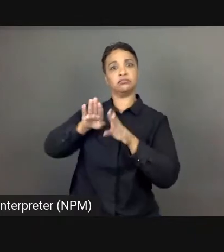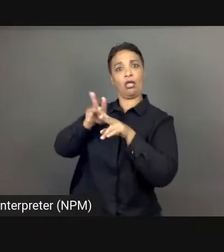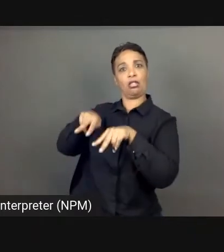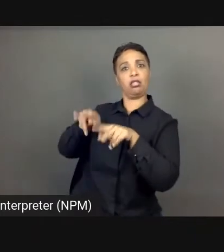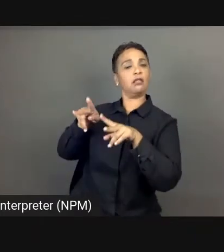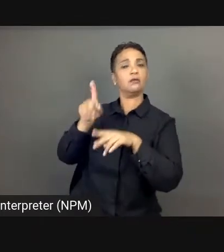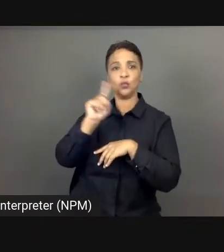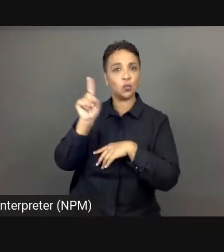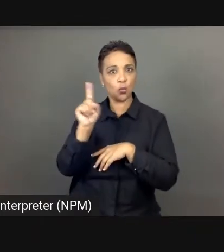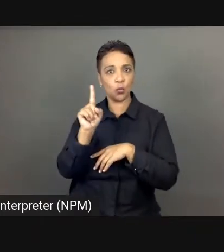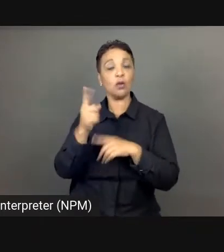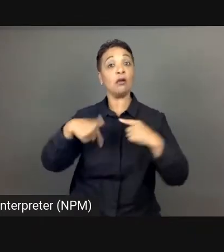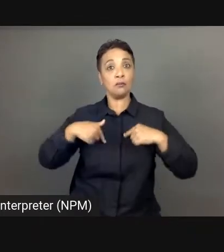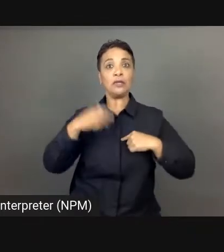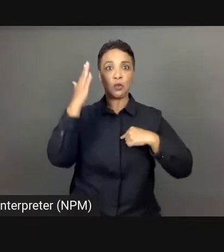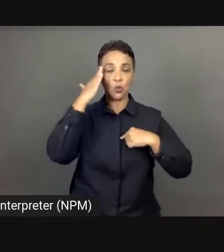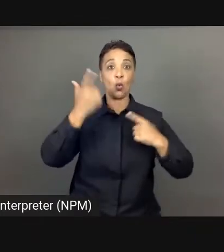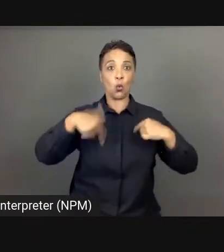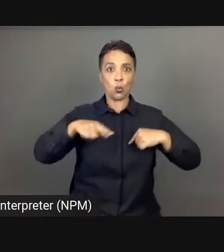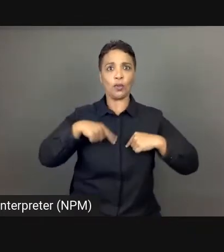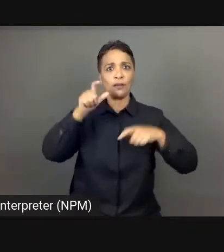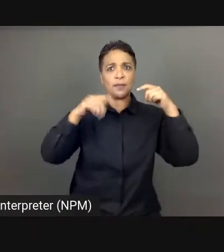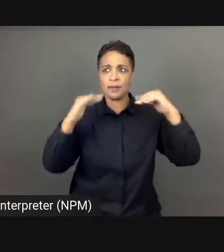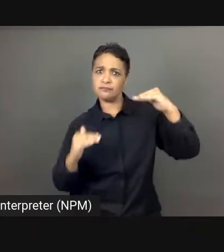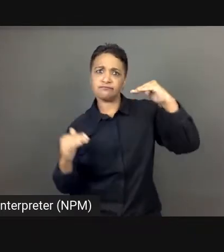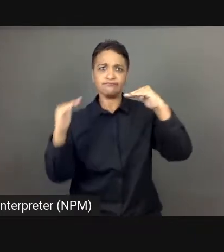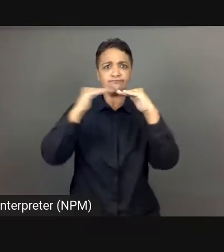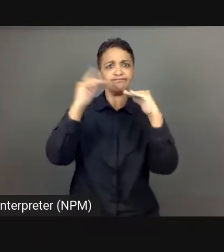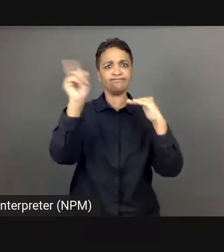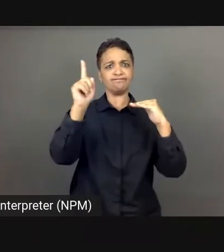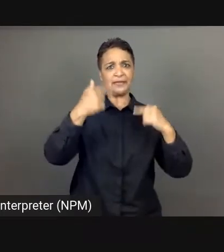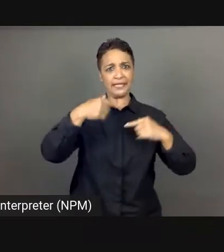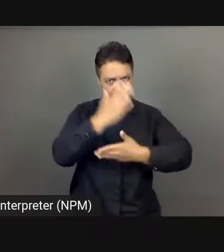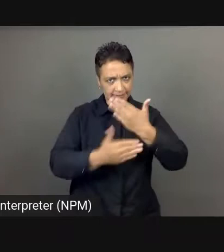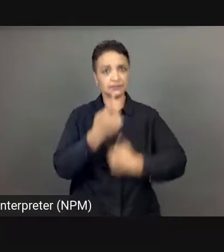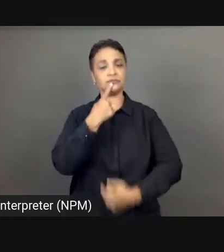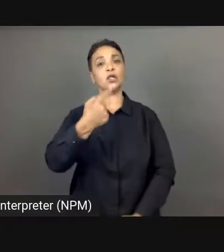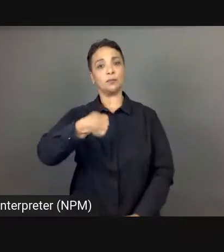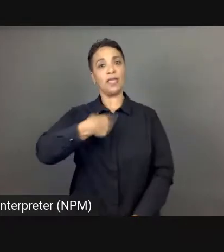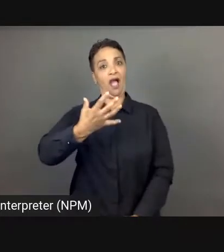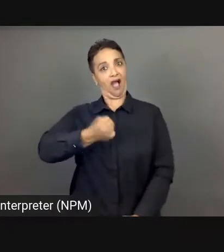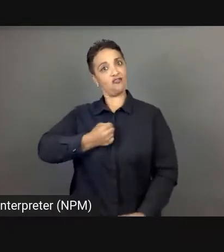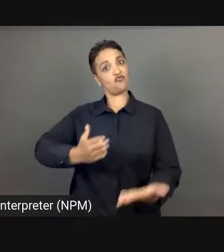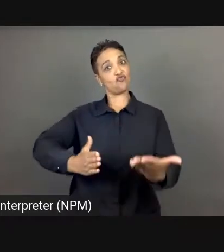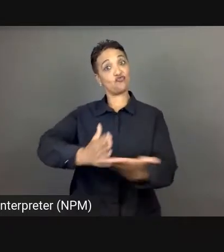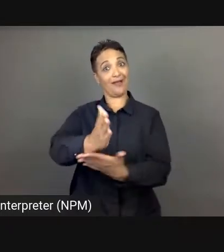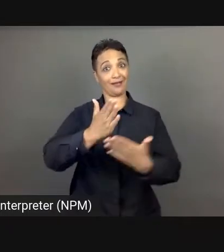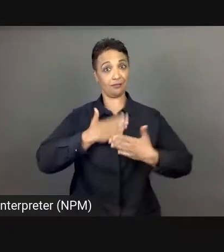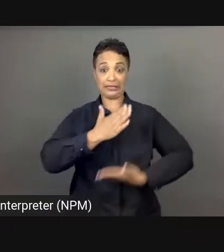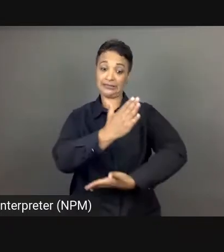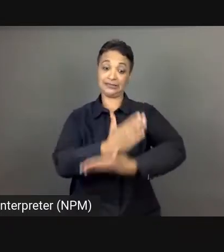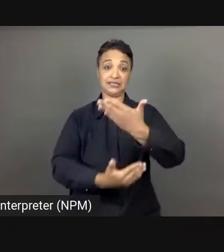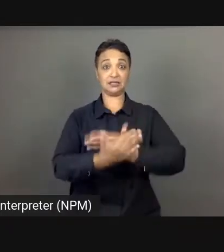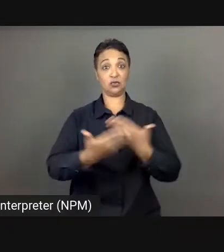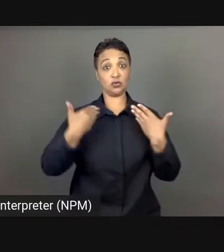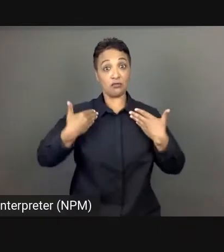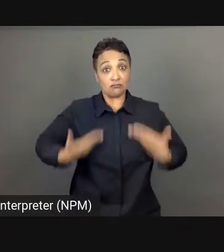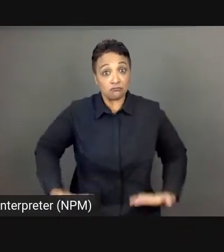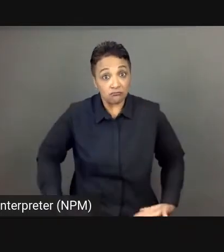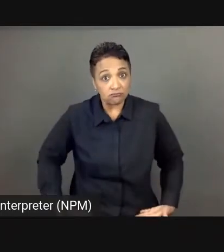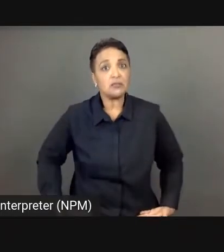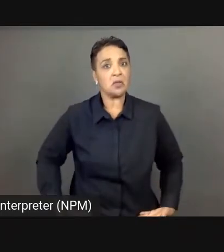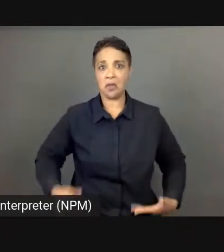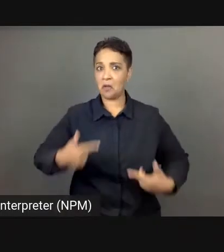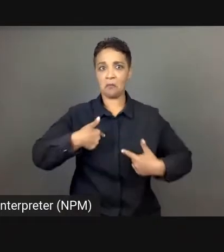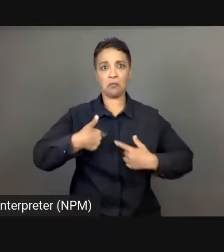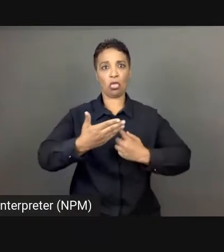that people are constantly challenging that I have a right to be taken the way I am, and there's no way you can refer